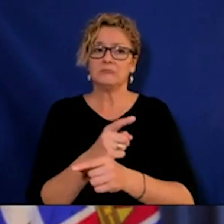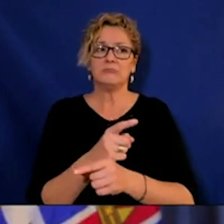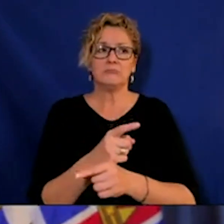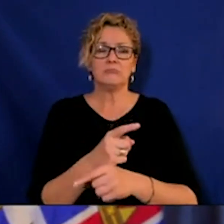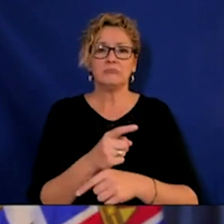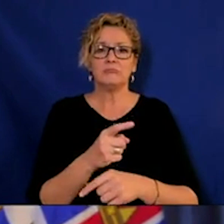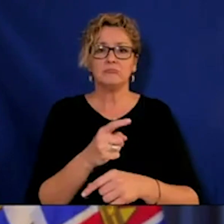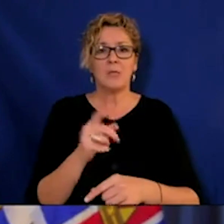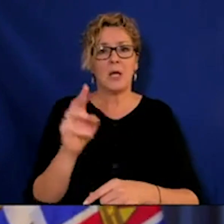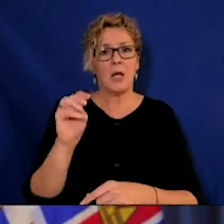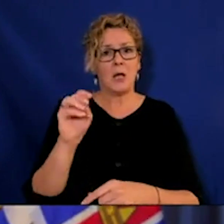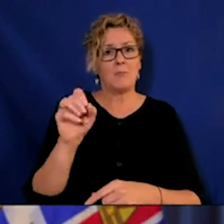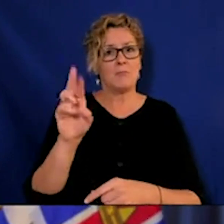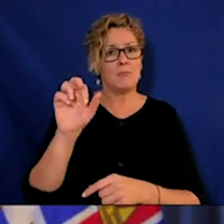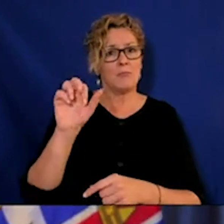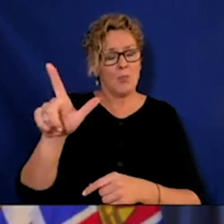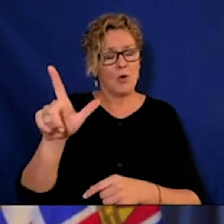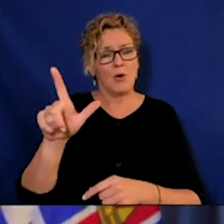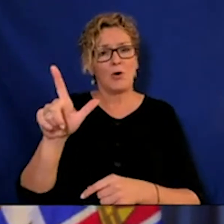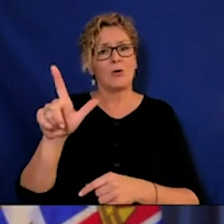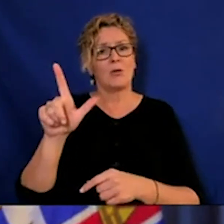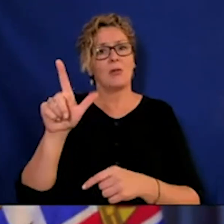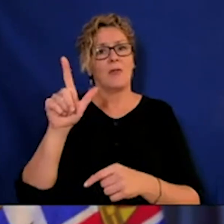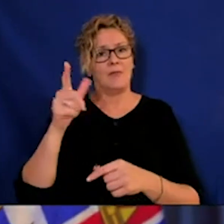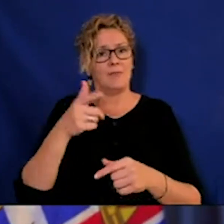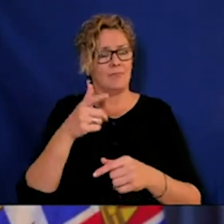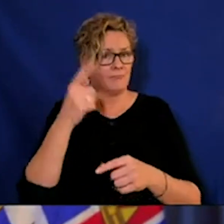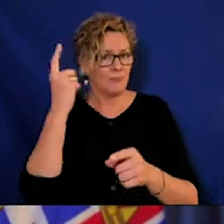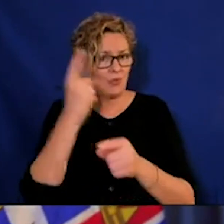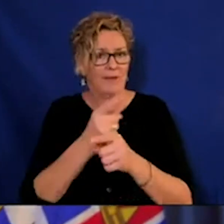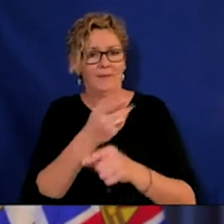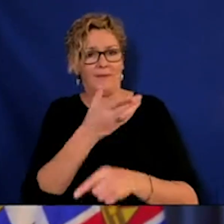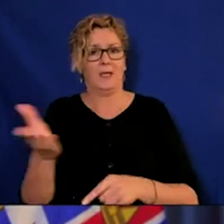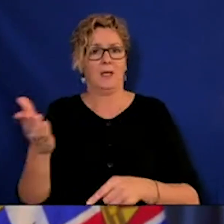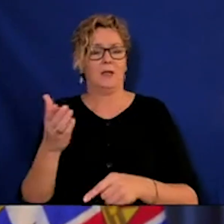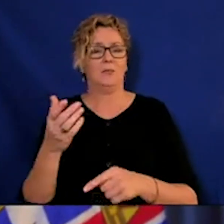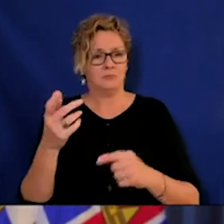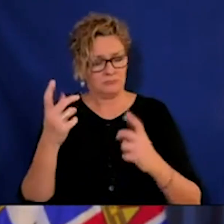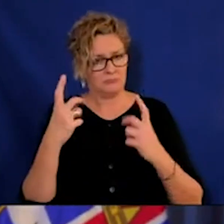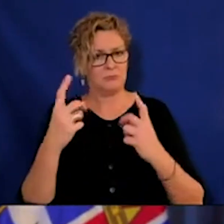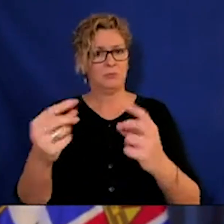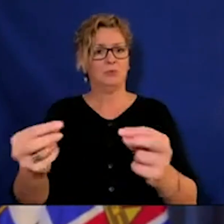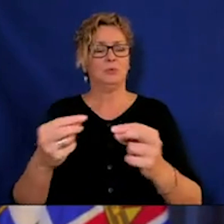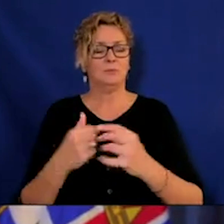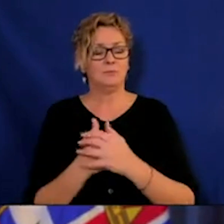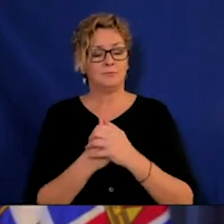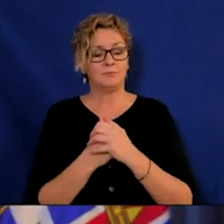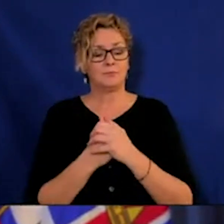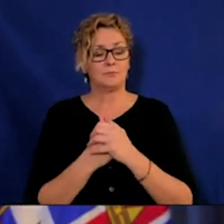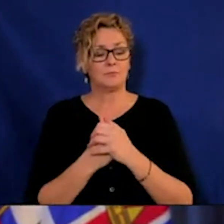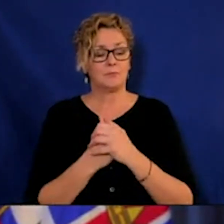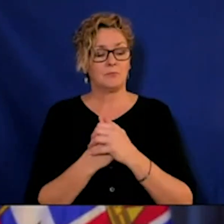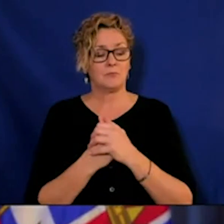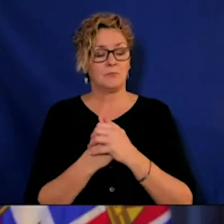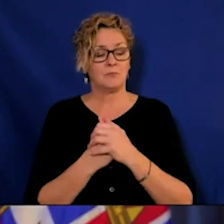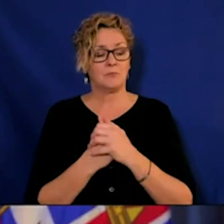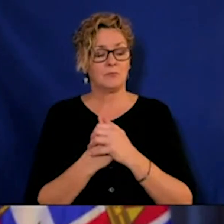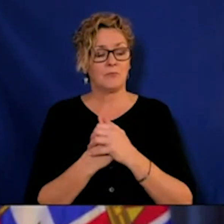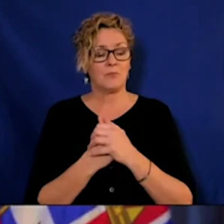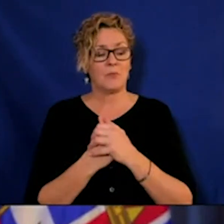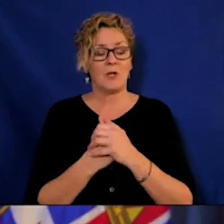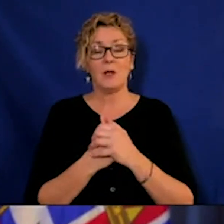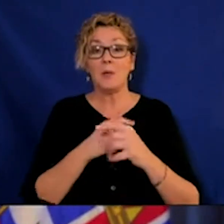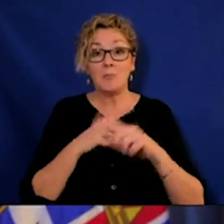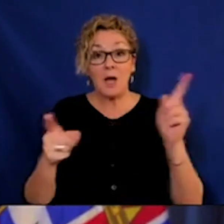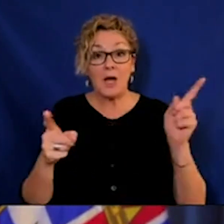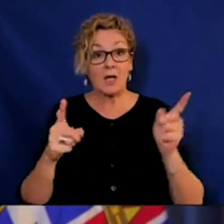who's worked her life on this, will tell you that. People in public health will tell you that, and that's why we're going to continue to do that. So I don't think you'll see those